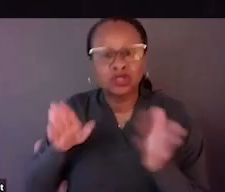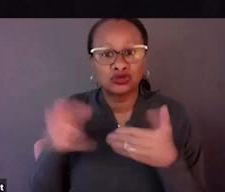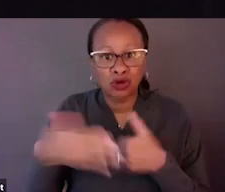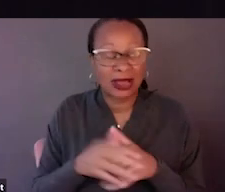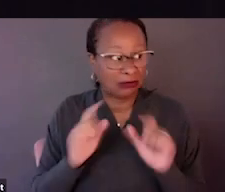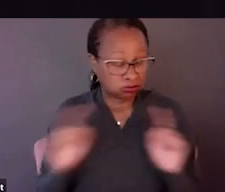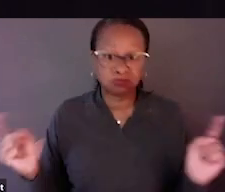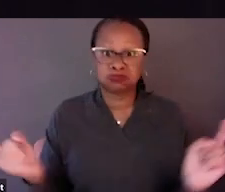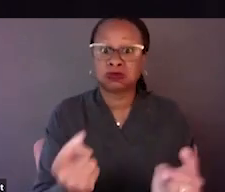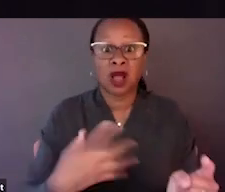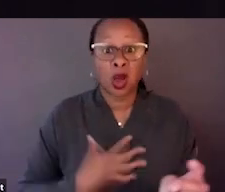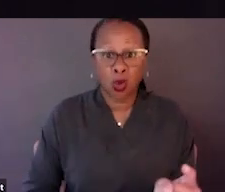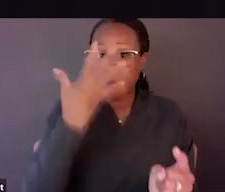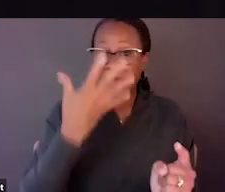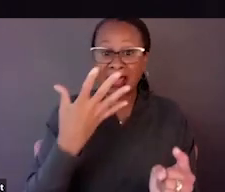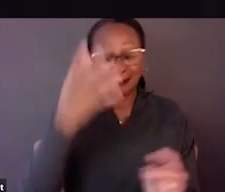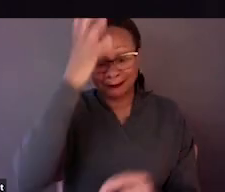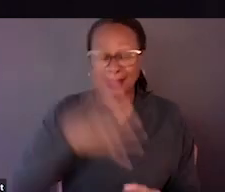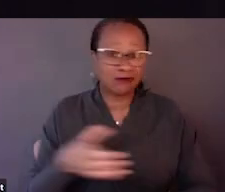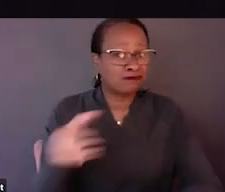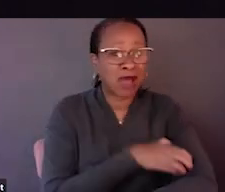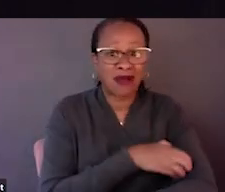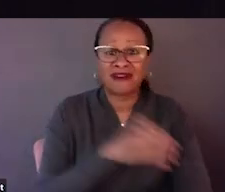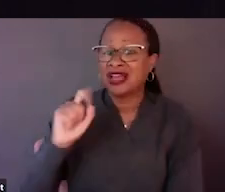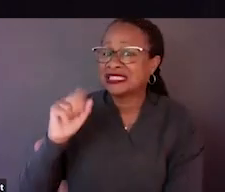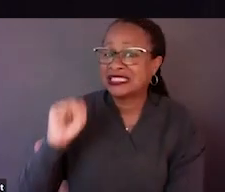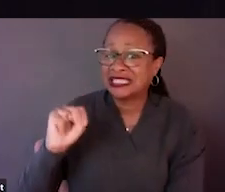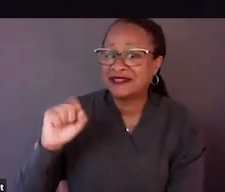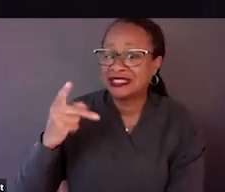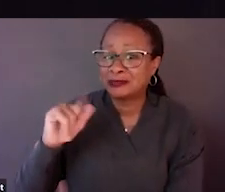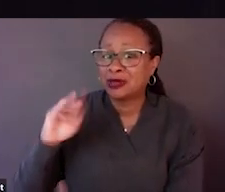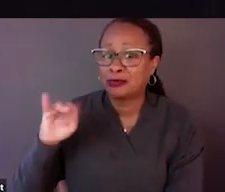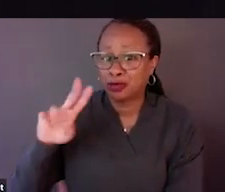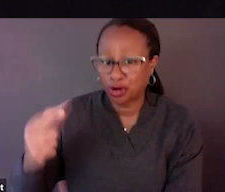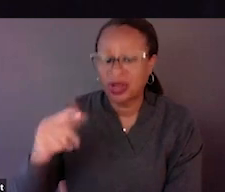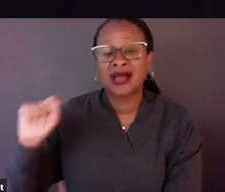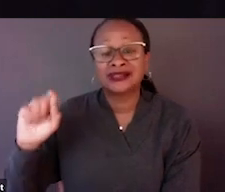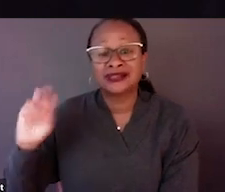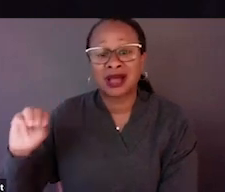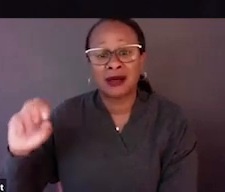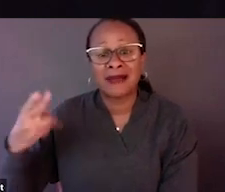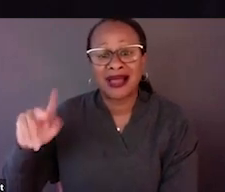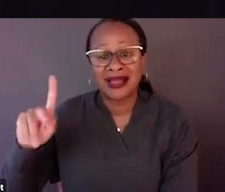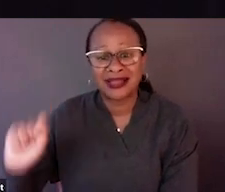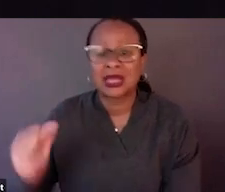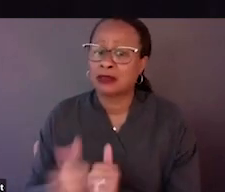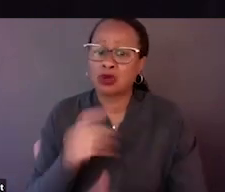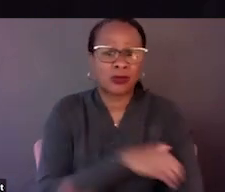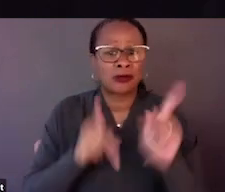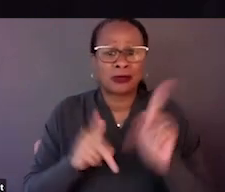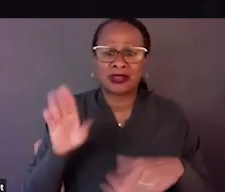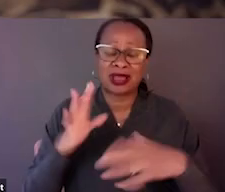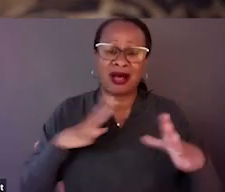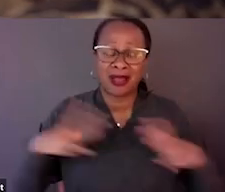mostly white men, powerful white men, you know, Steven Spielberg and Tom Hanks and the most powerful people in Hollywood. And I was like,